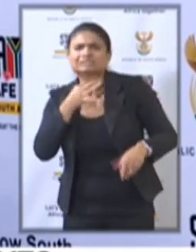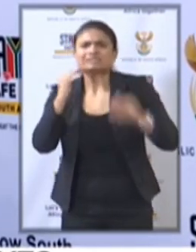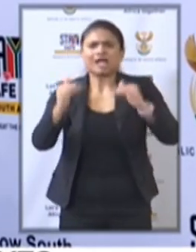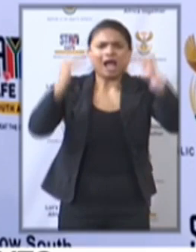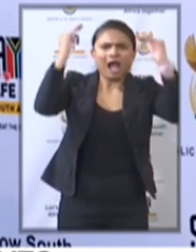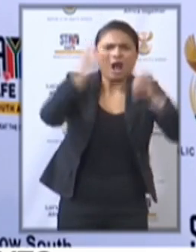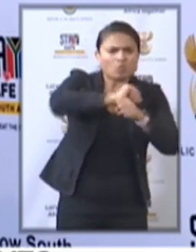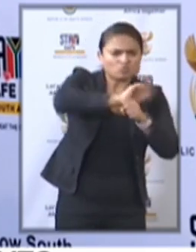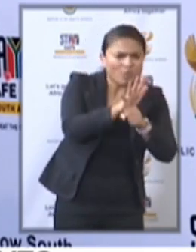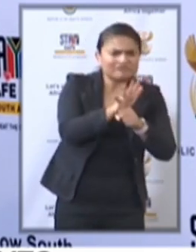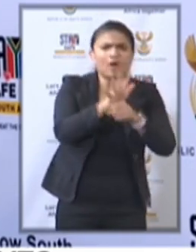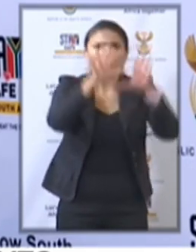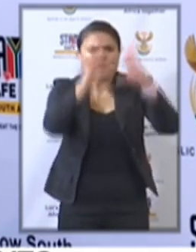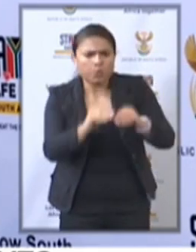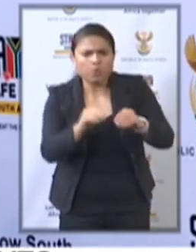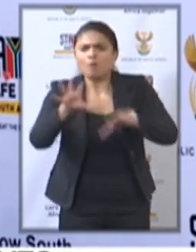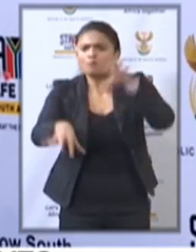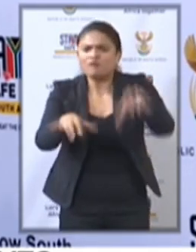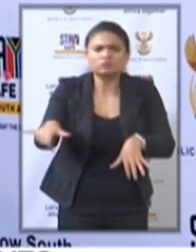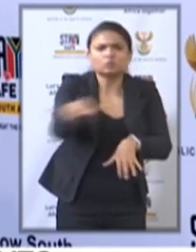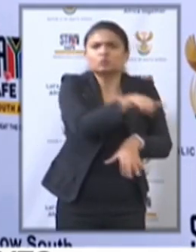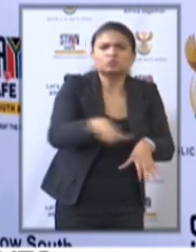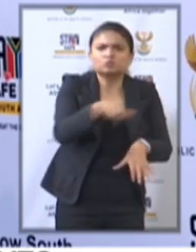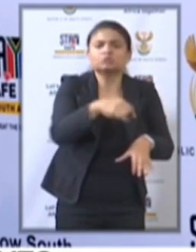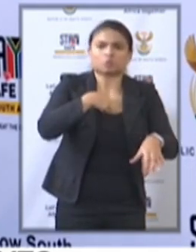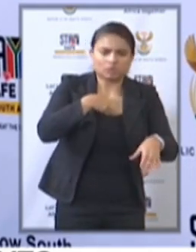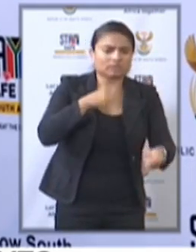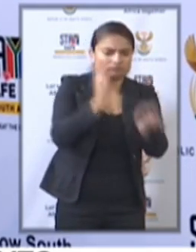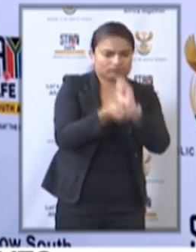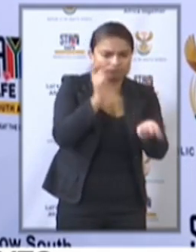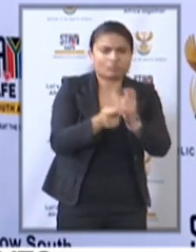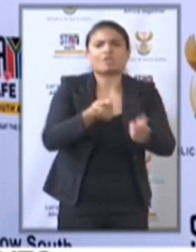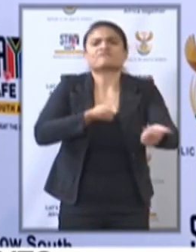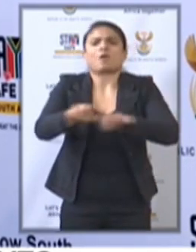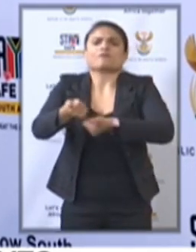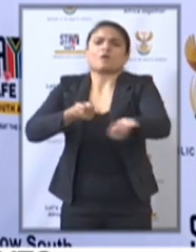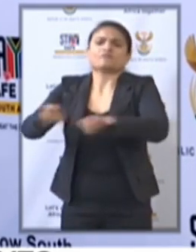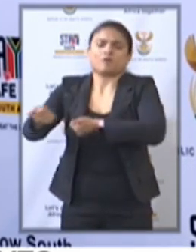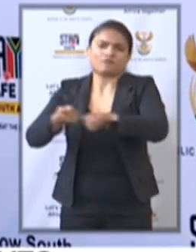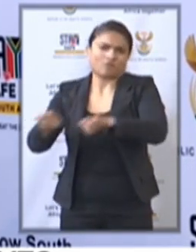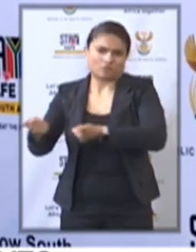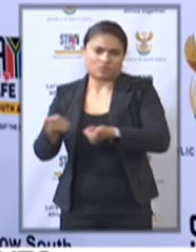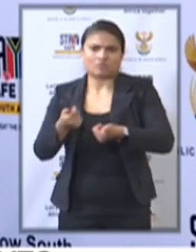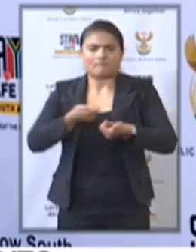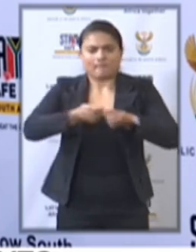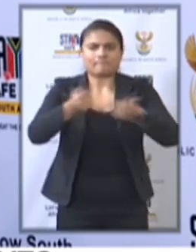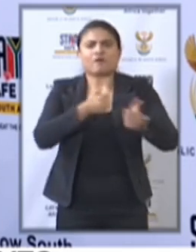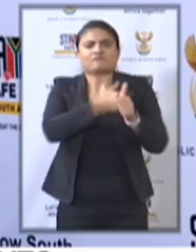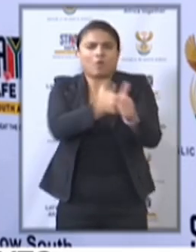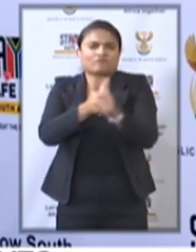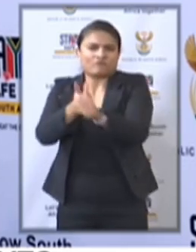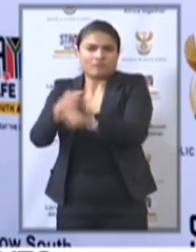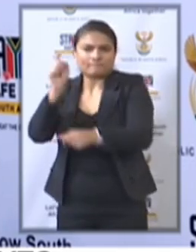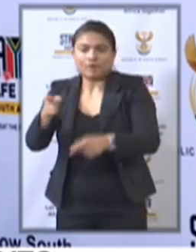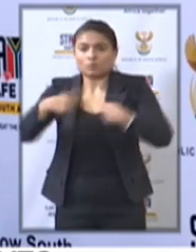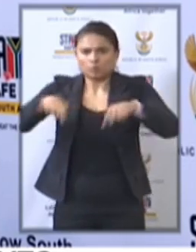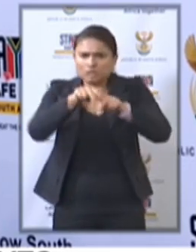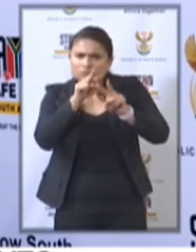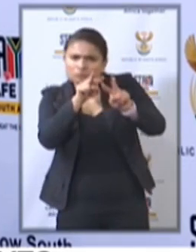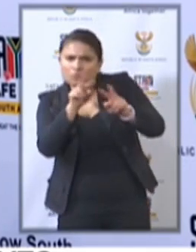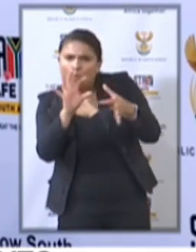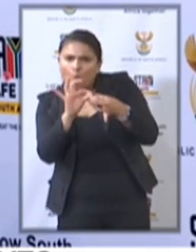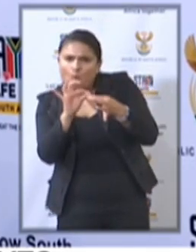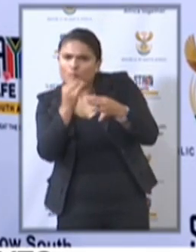universities continue to support their other students through remote multimodal teaching, learning, and assessment strategies